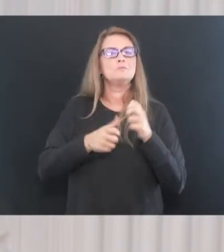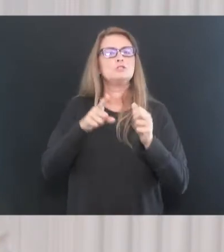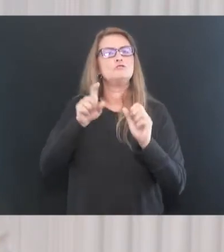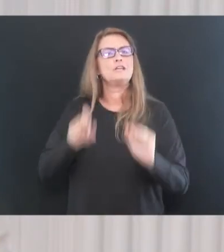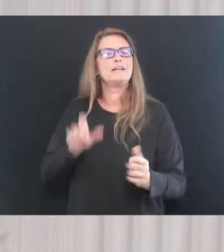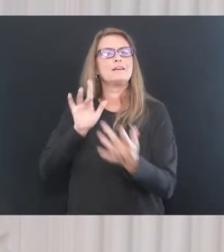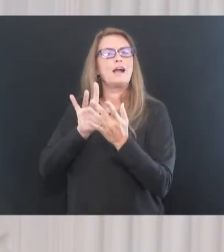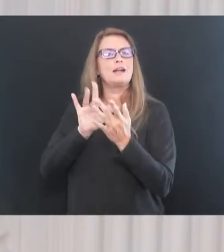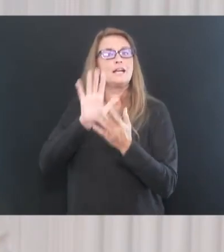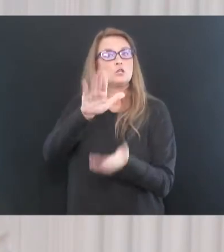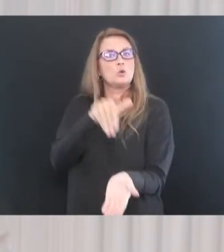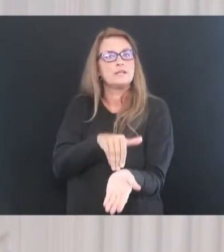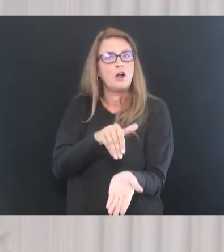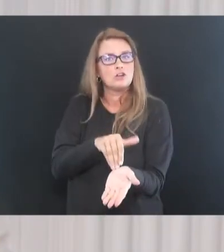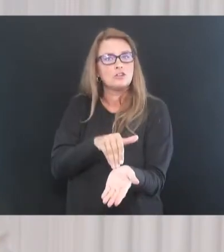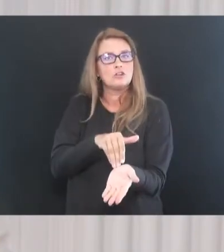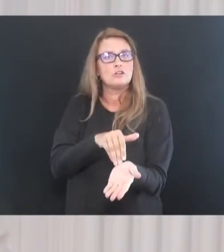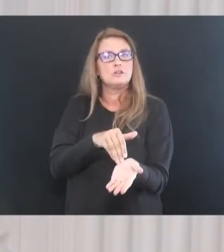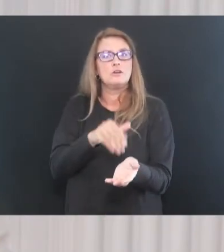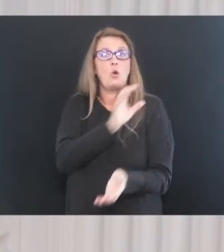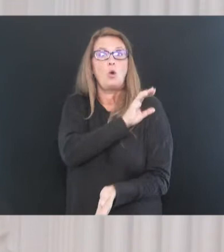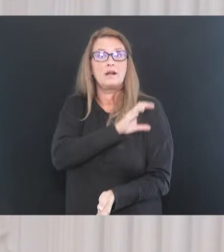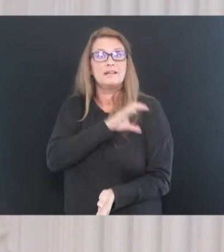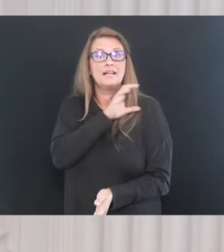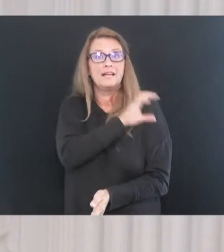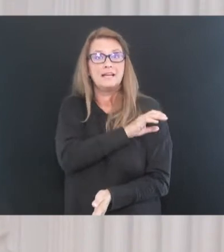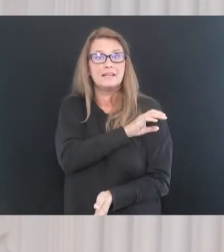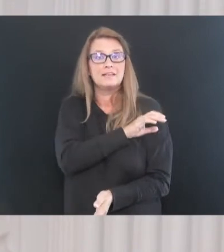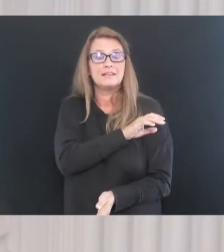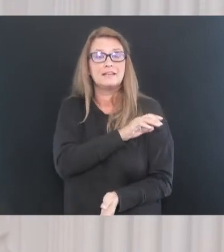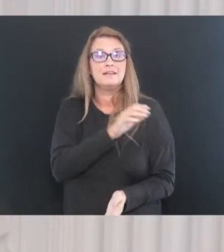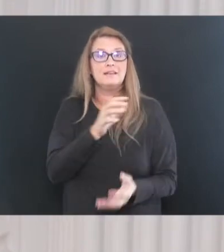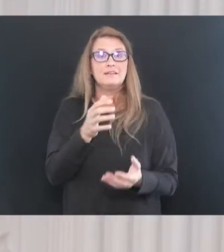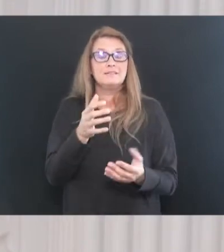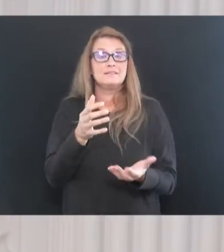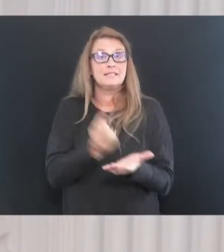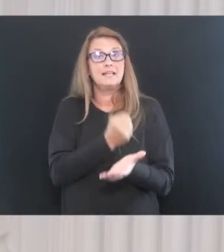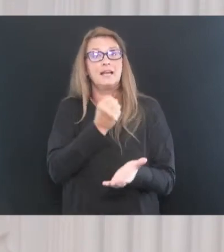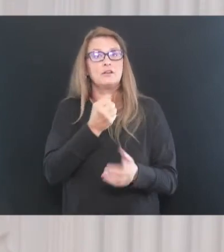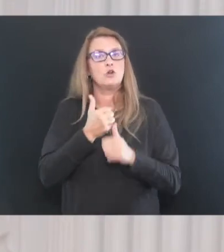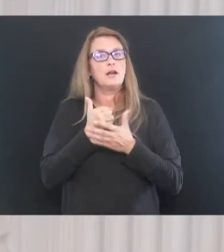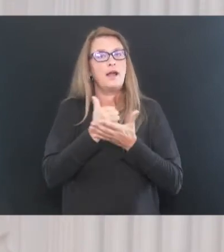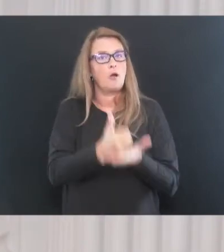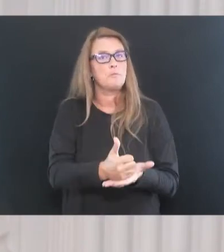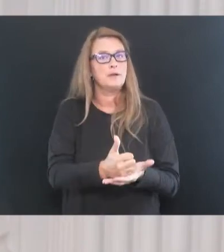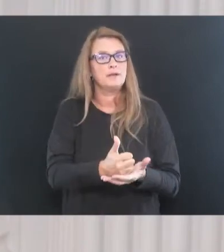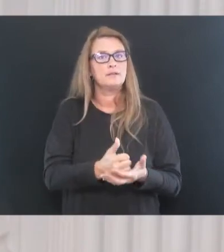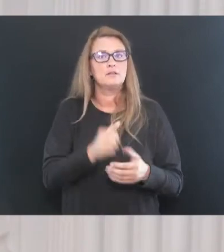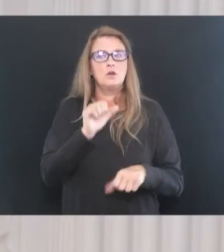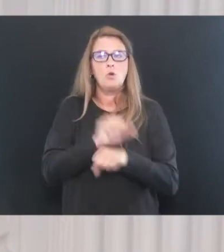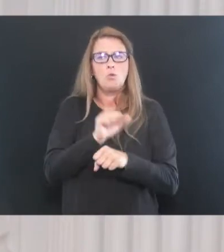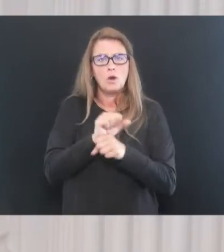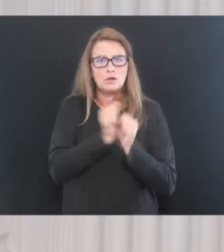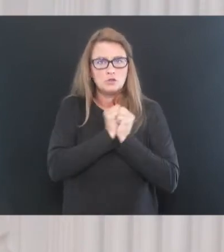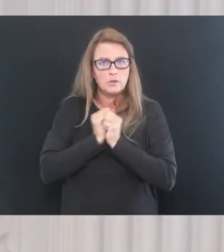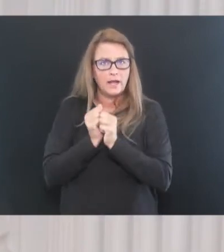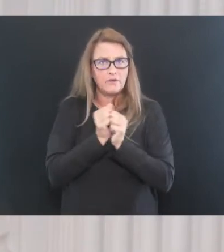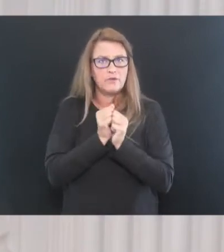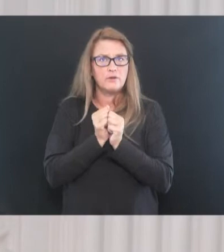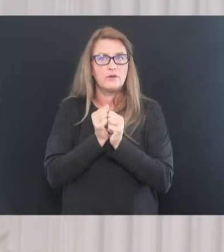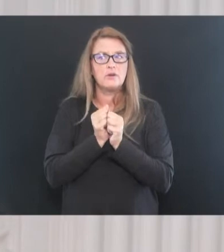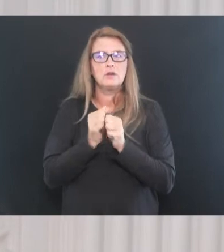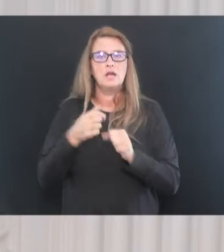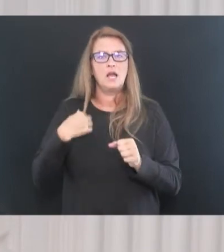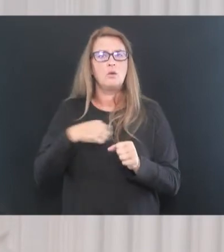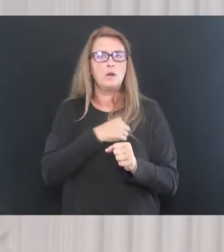provider or your primary clinic to be able to get help for. And working together, pulling the rope together, we will make